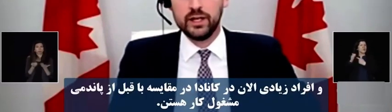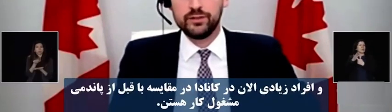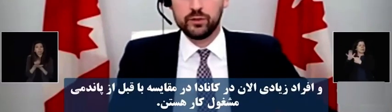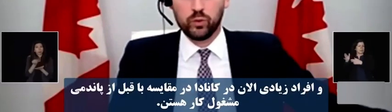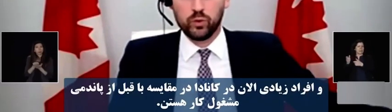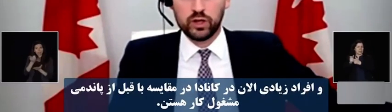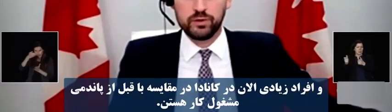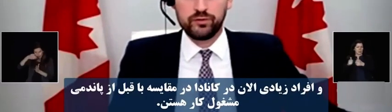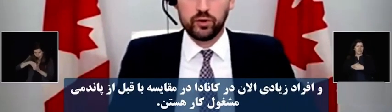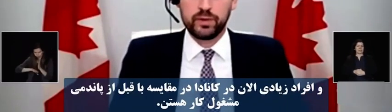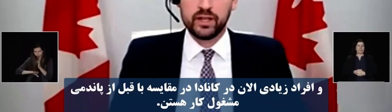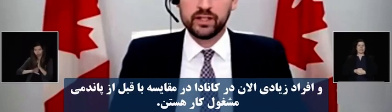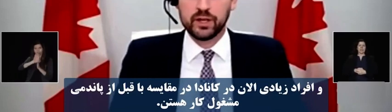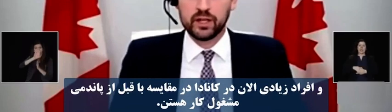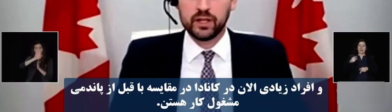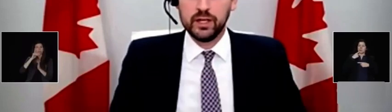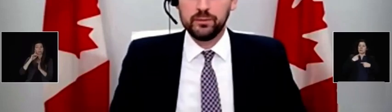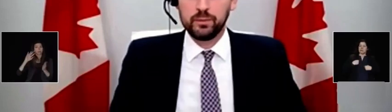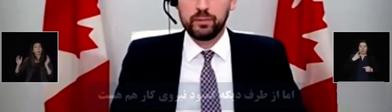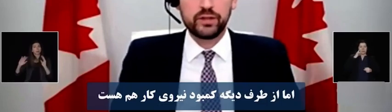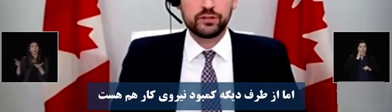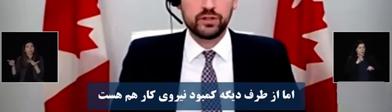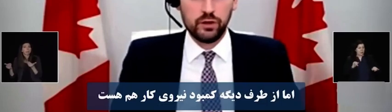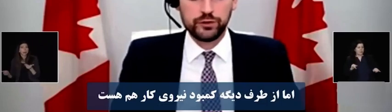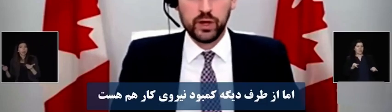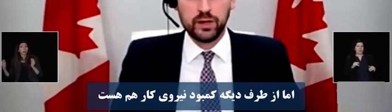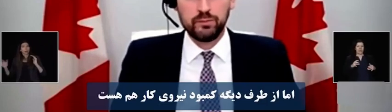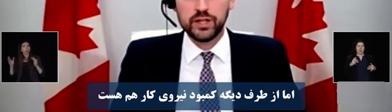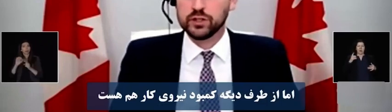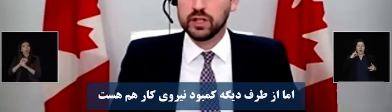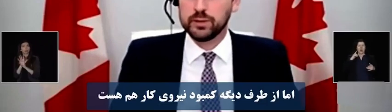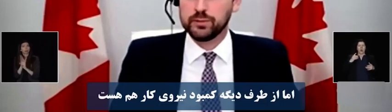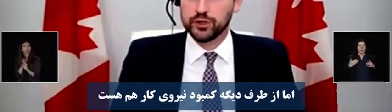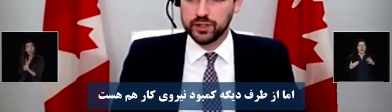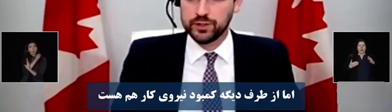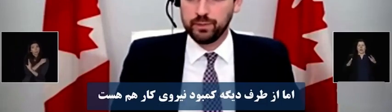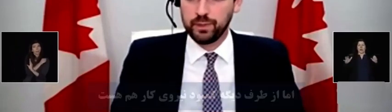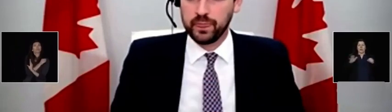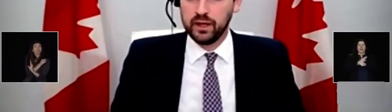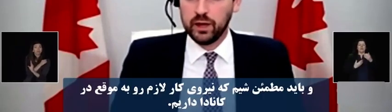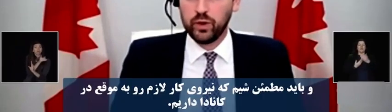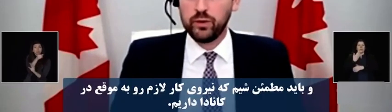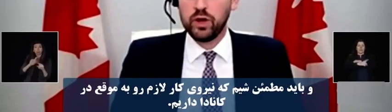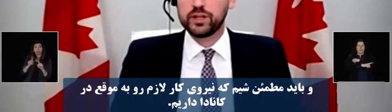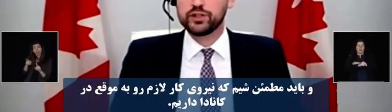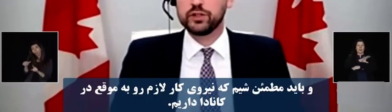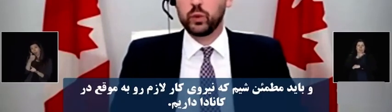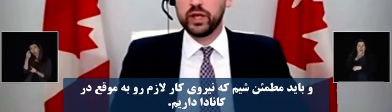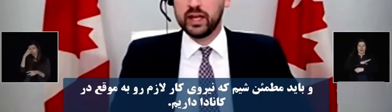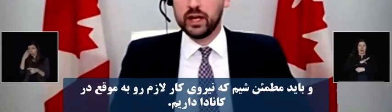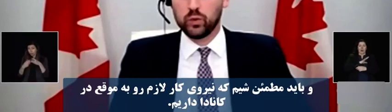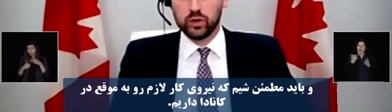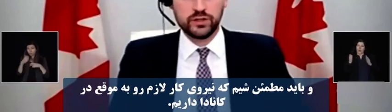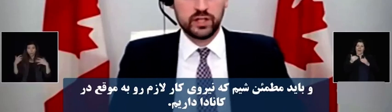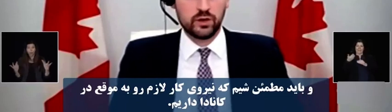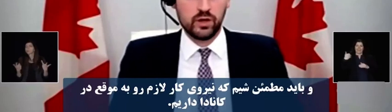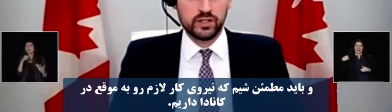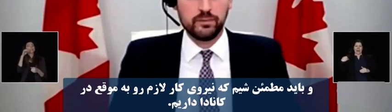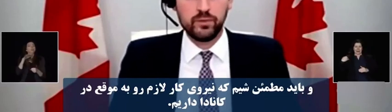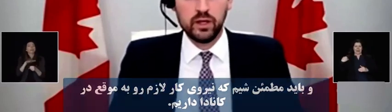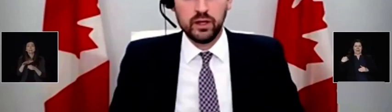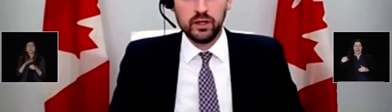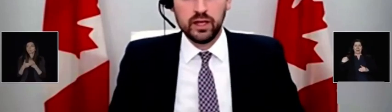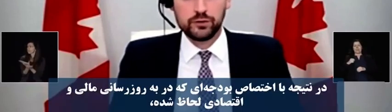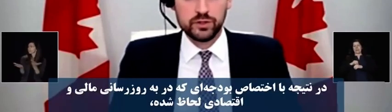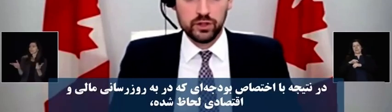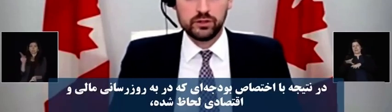Canada than were working before the pandemic. But there's also a major labor shortage, and we want to make sure that we can get our workers here on